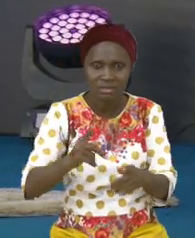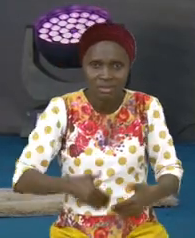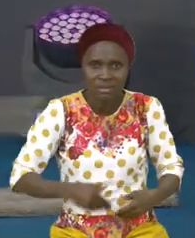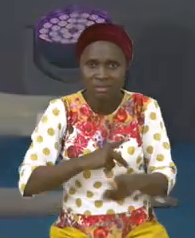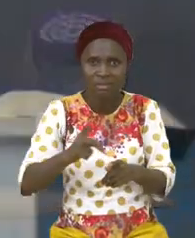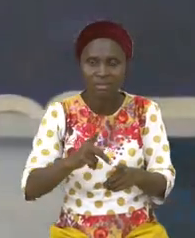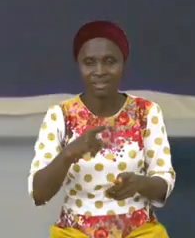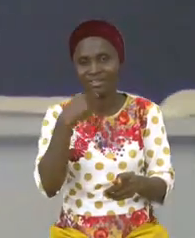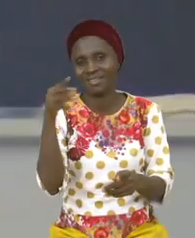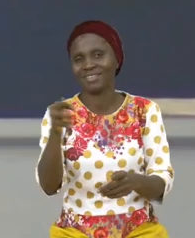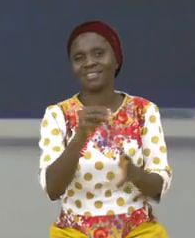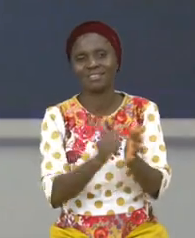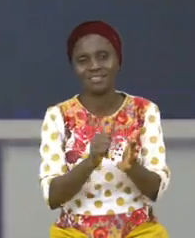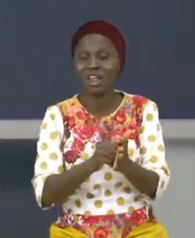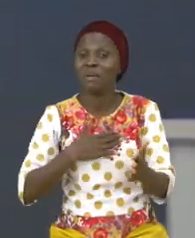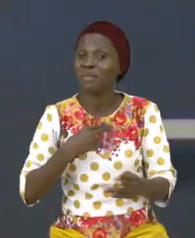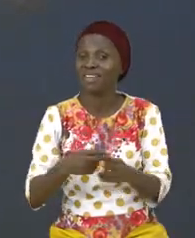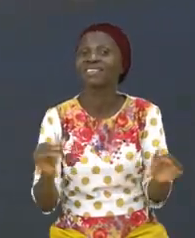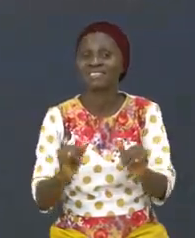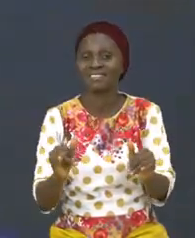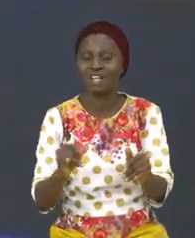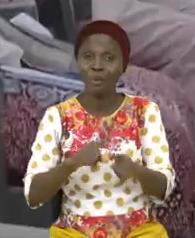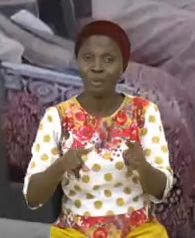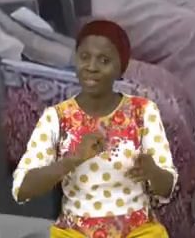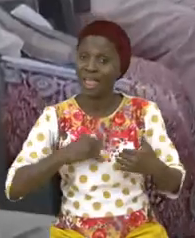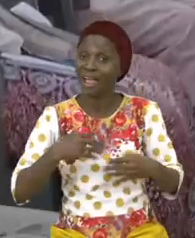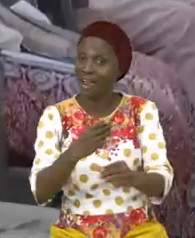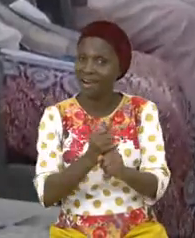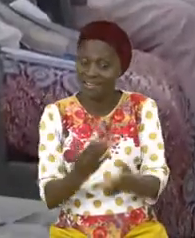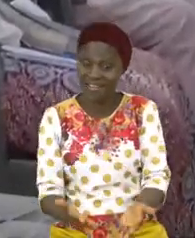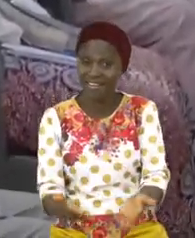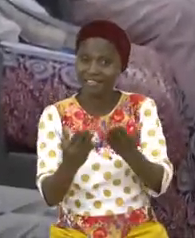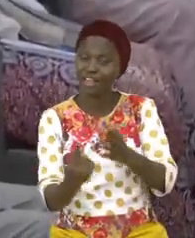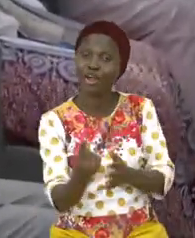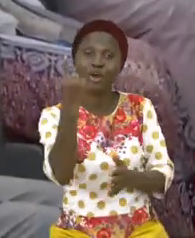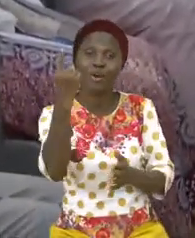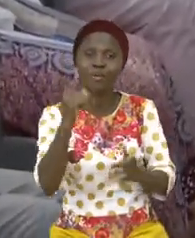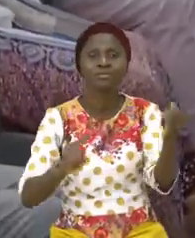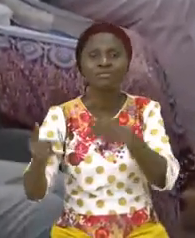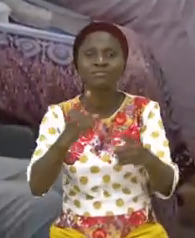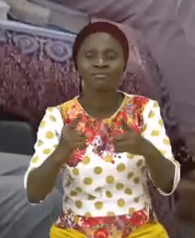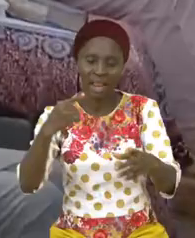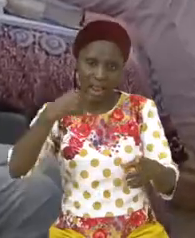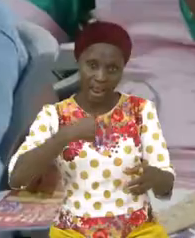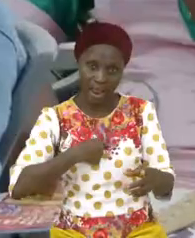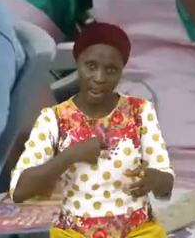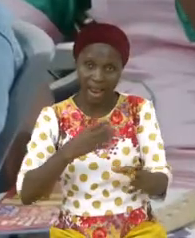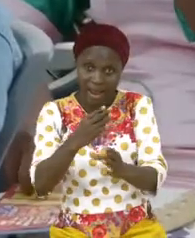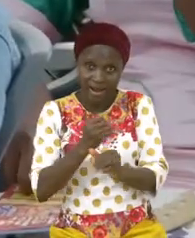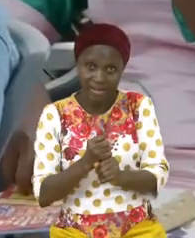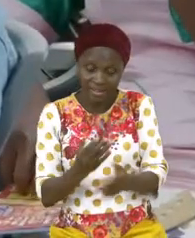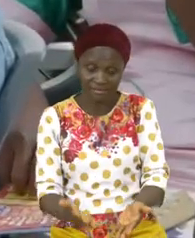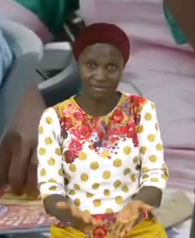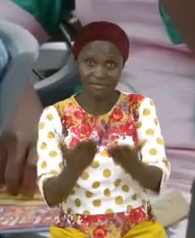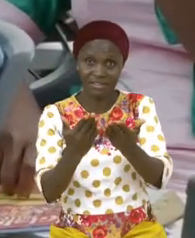the same, but I got lifted up. I got lifted up. Look at